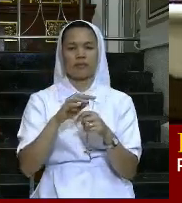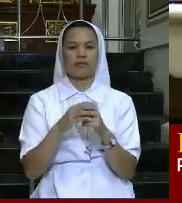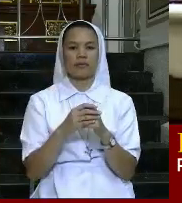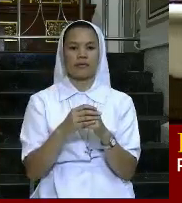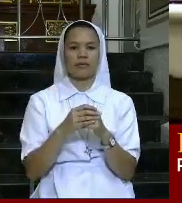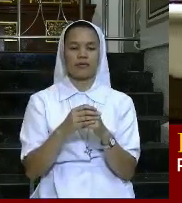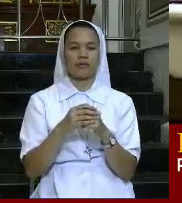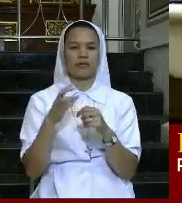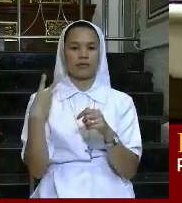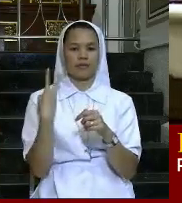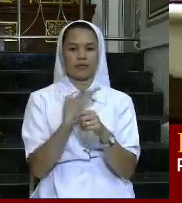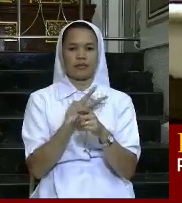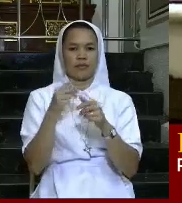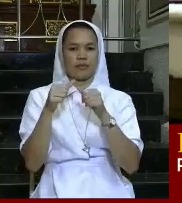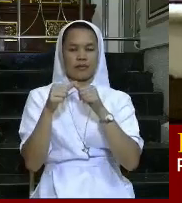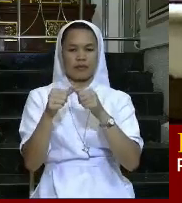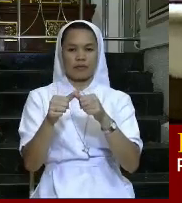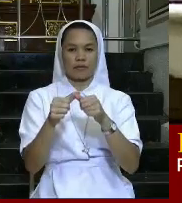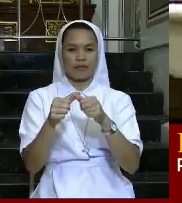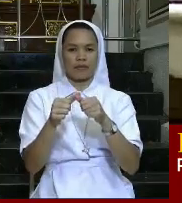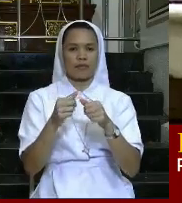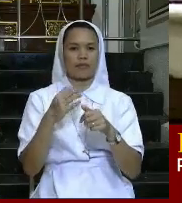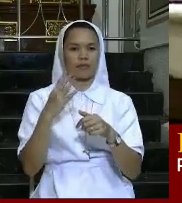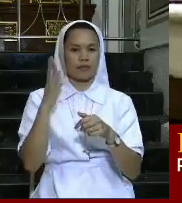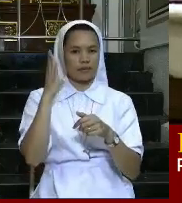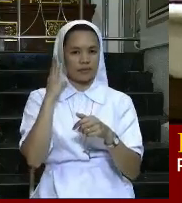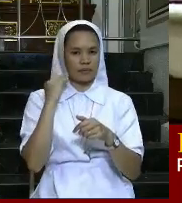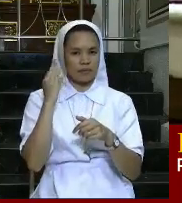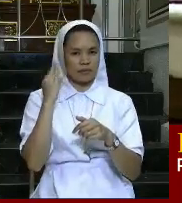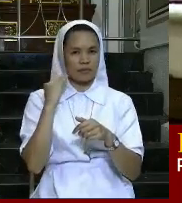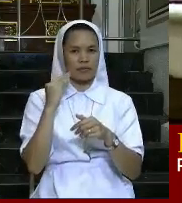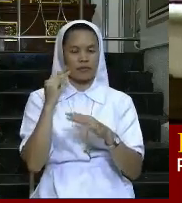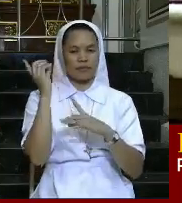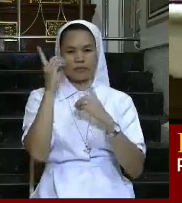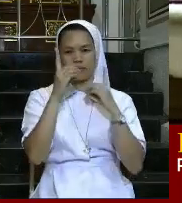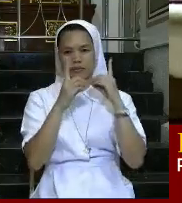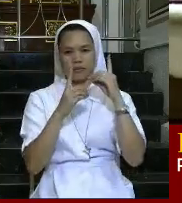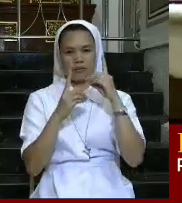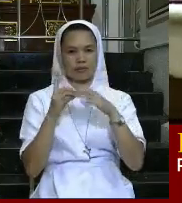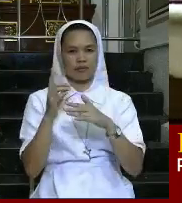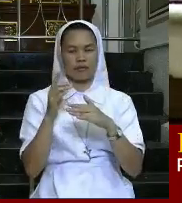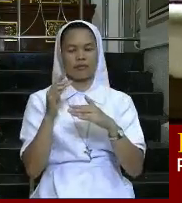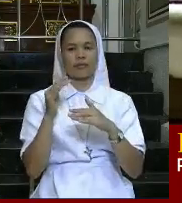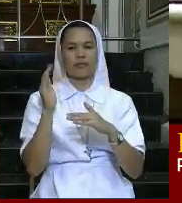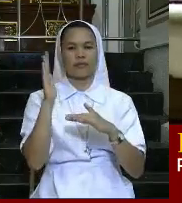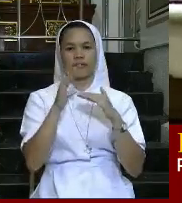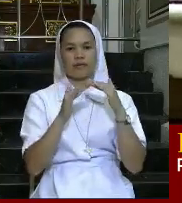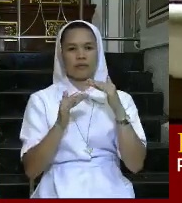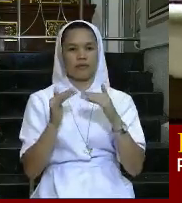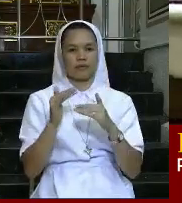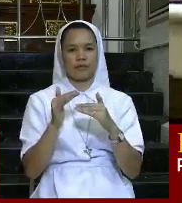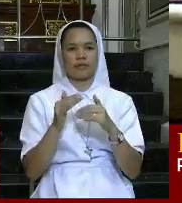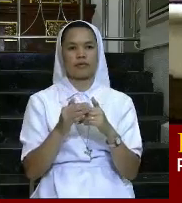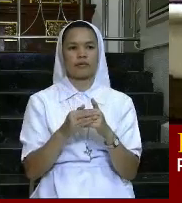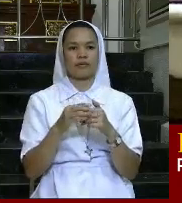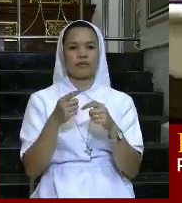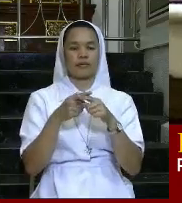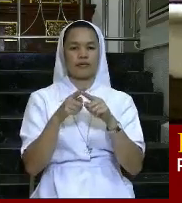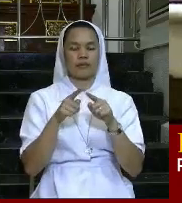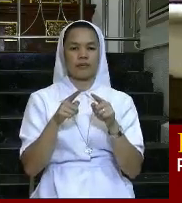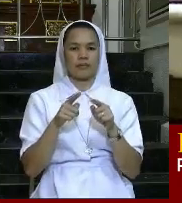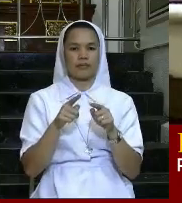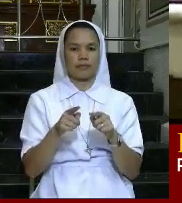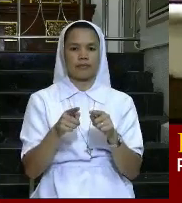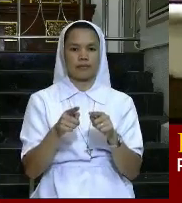we continue to experience uncertainty and anxiety. We are fearful of what the coming